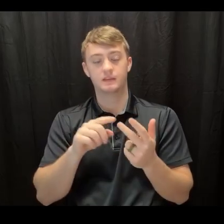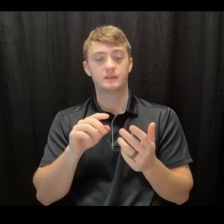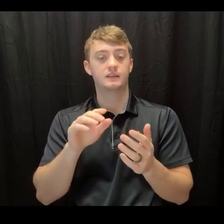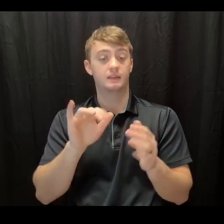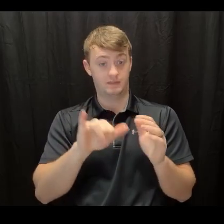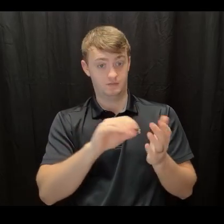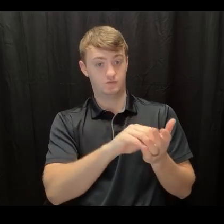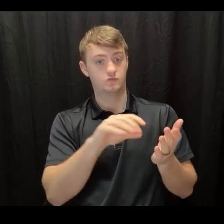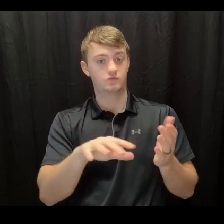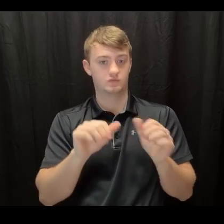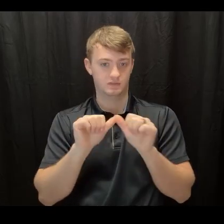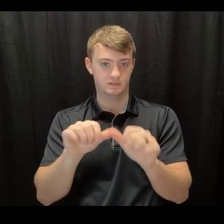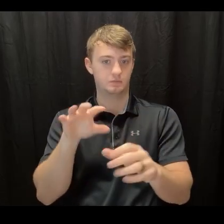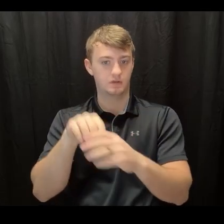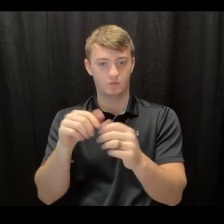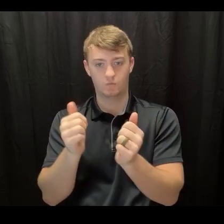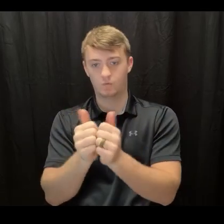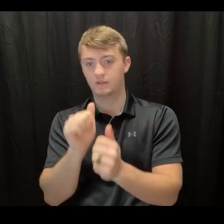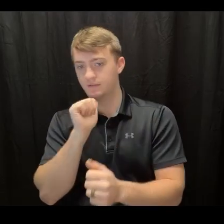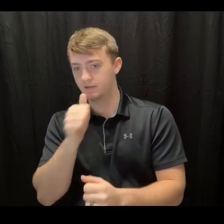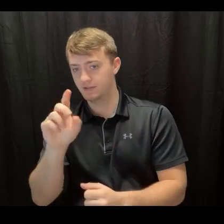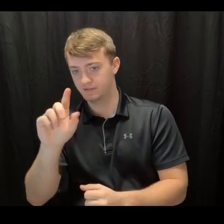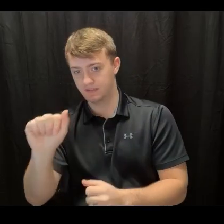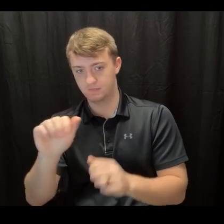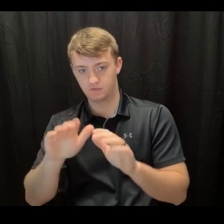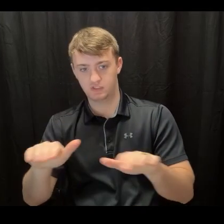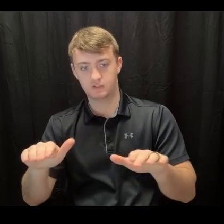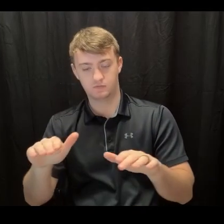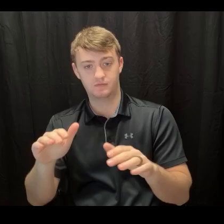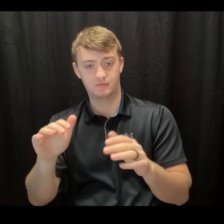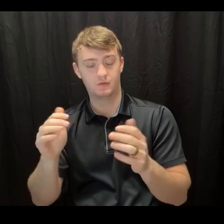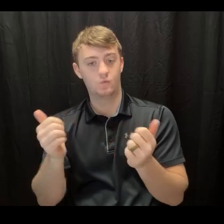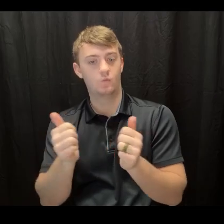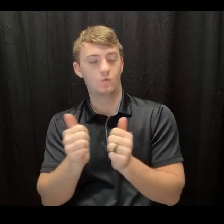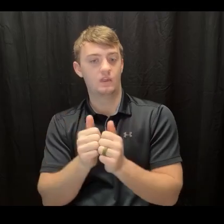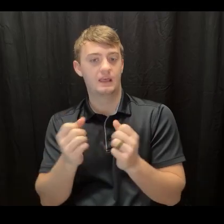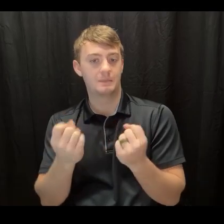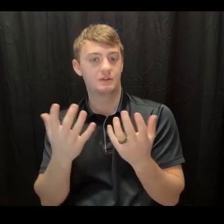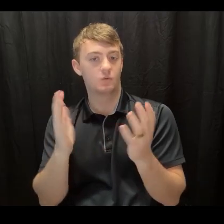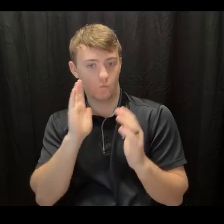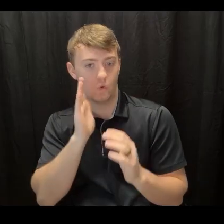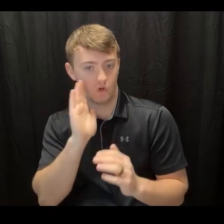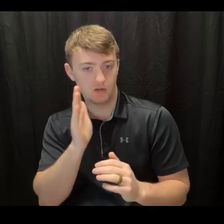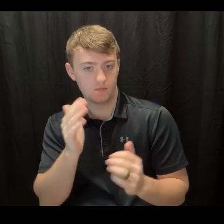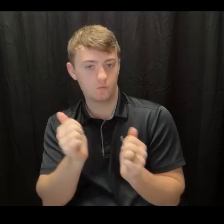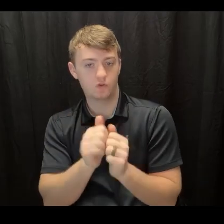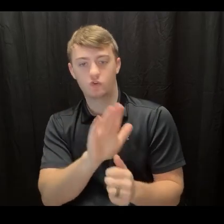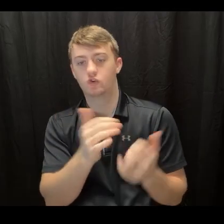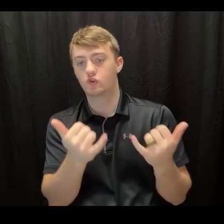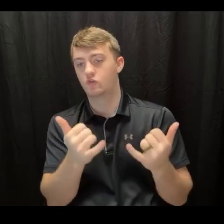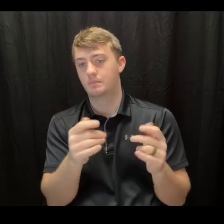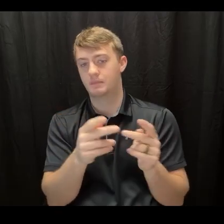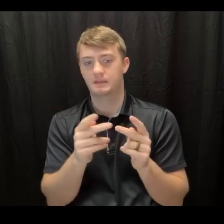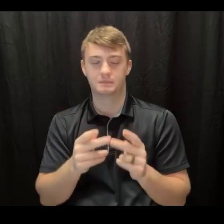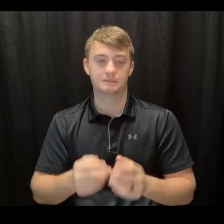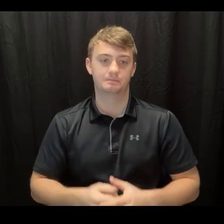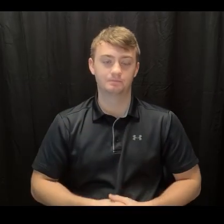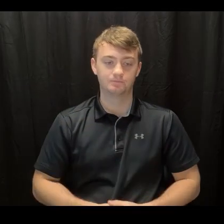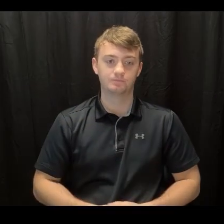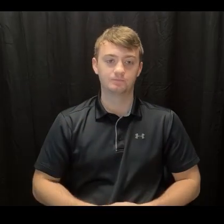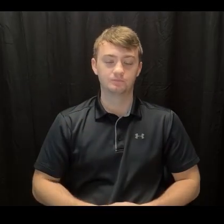child continues to participate with non-disabled children to the extent they would have in their current placement.